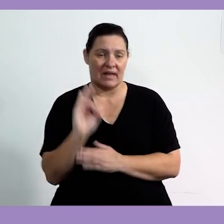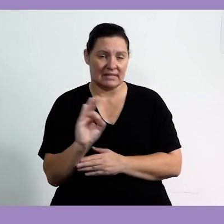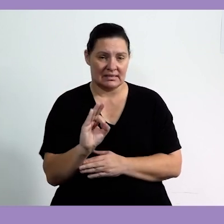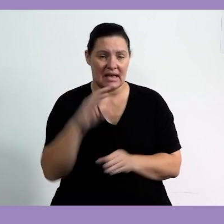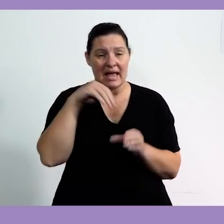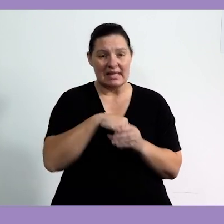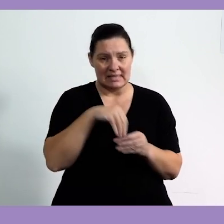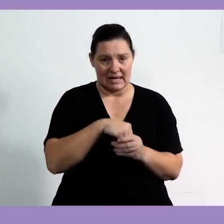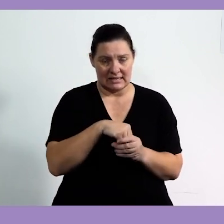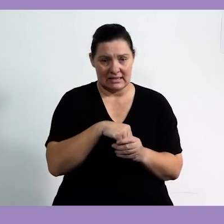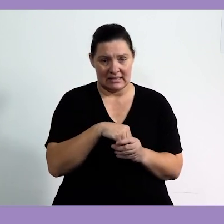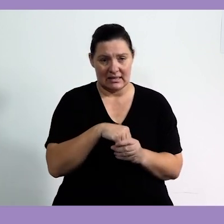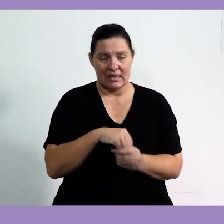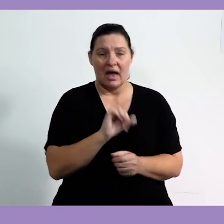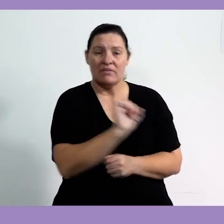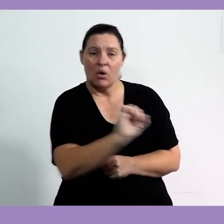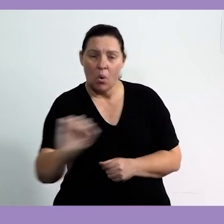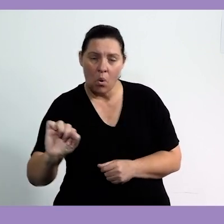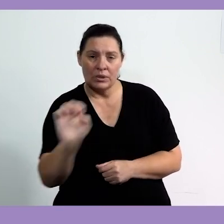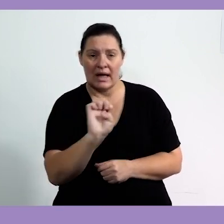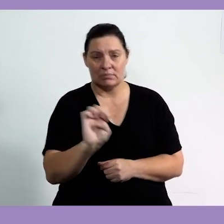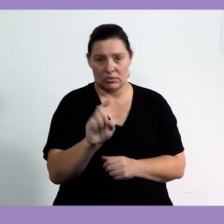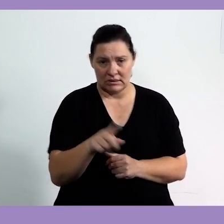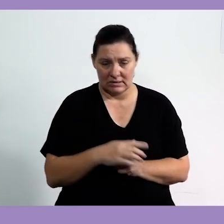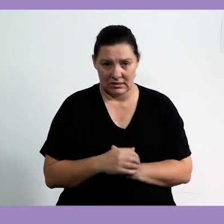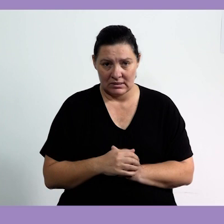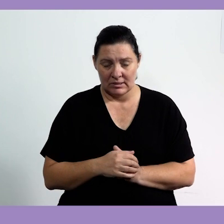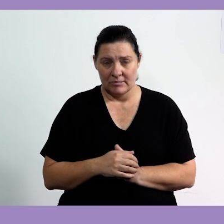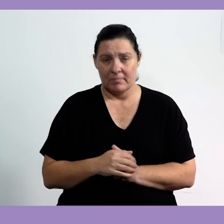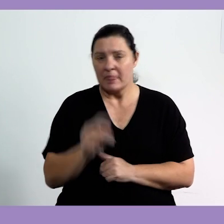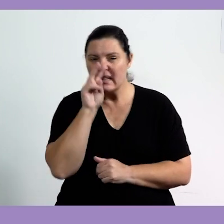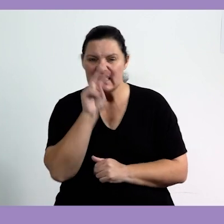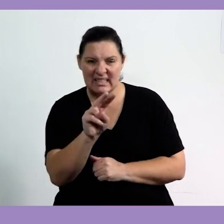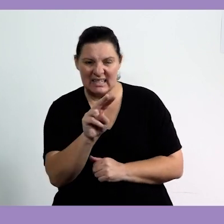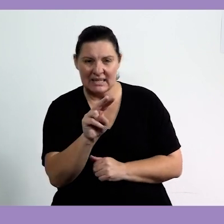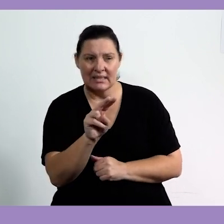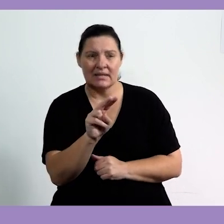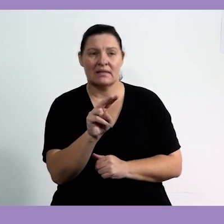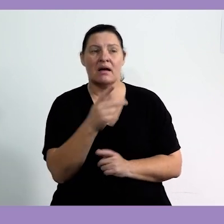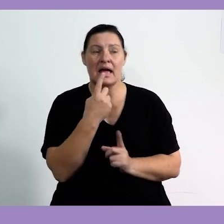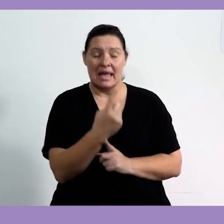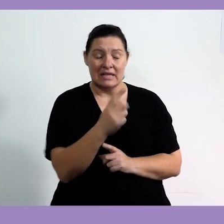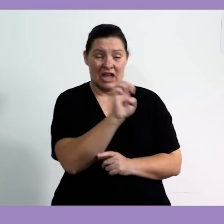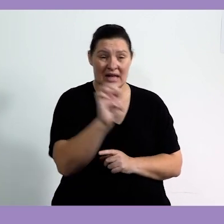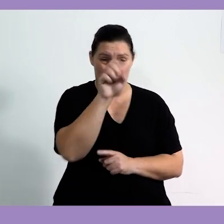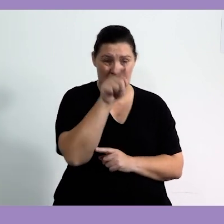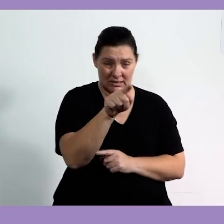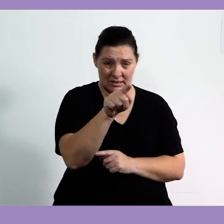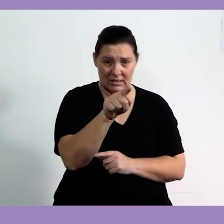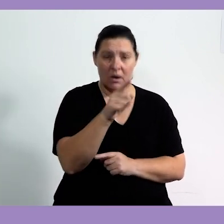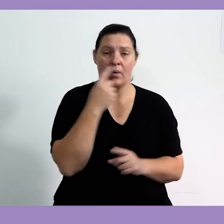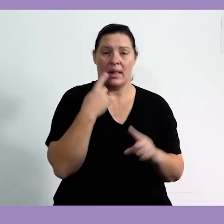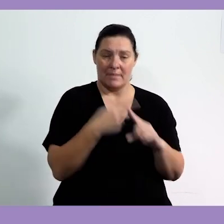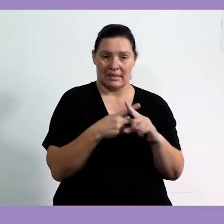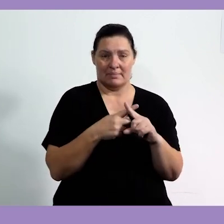factors inside have their own exponent. So, can you see that each exponent